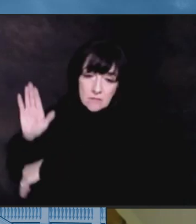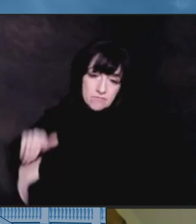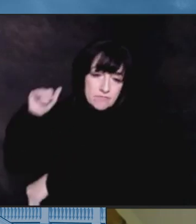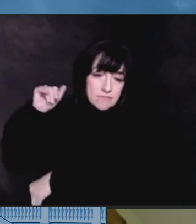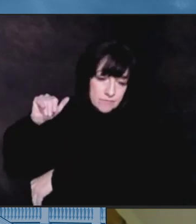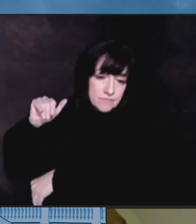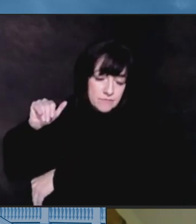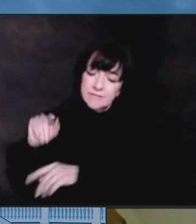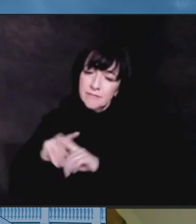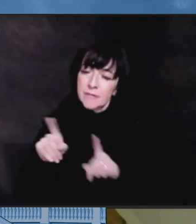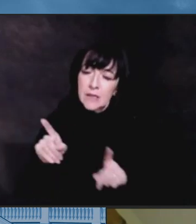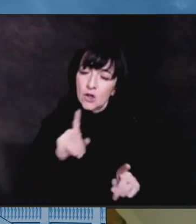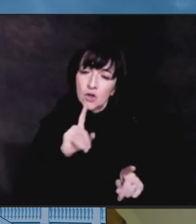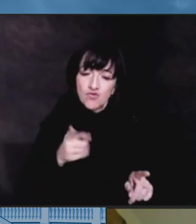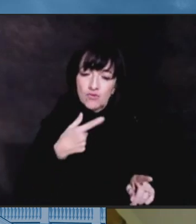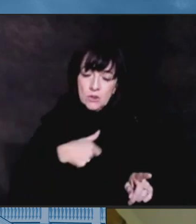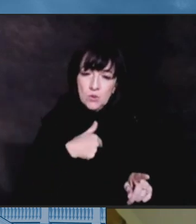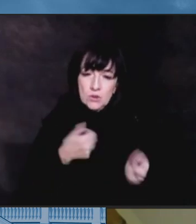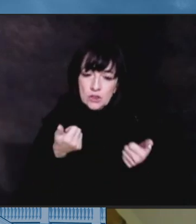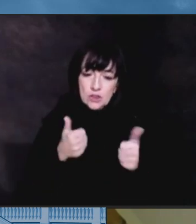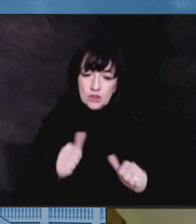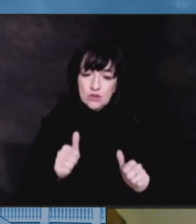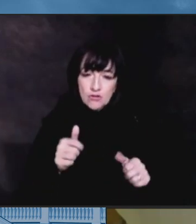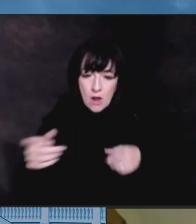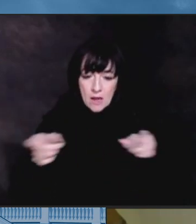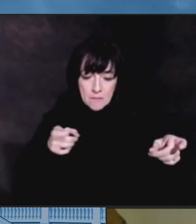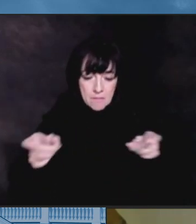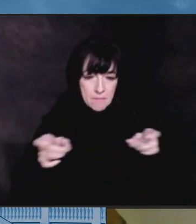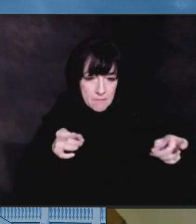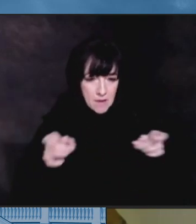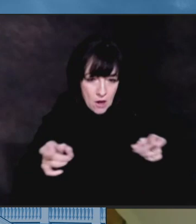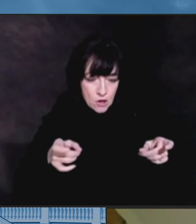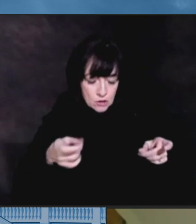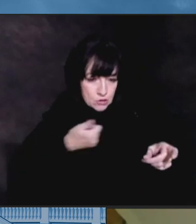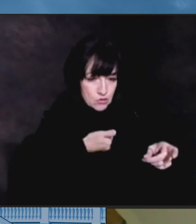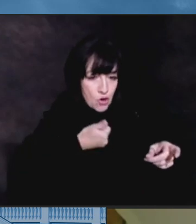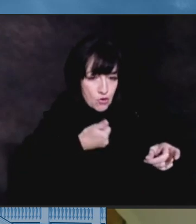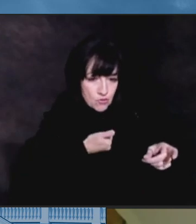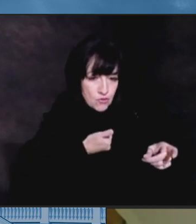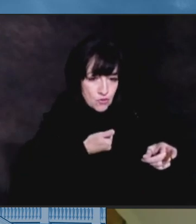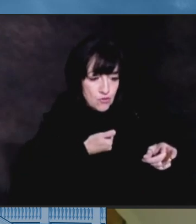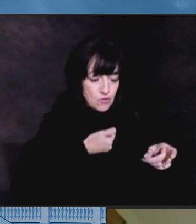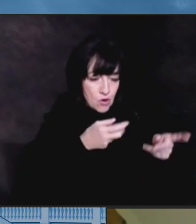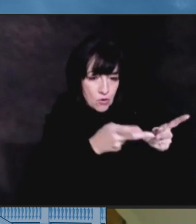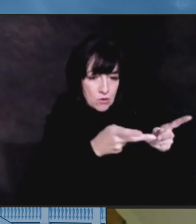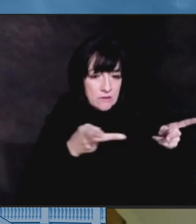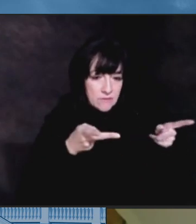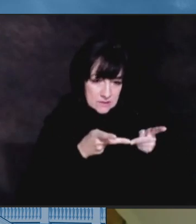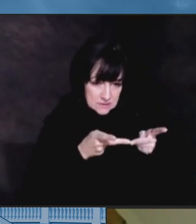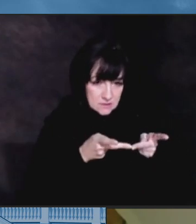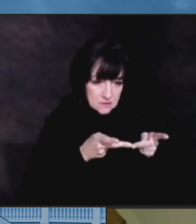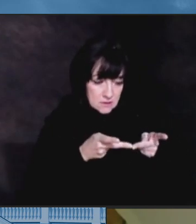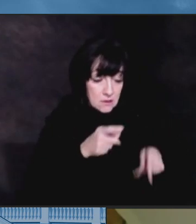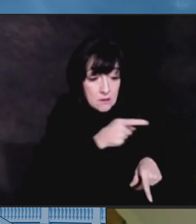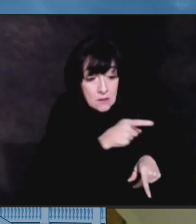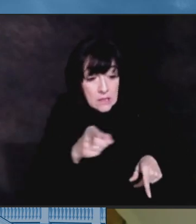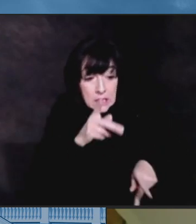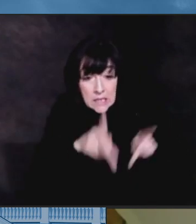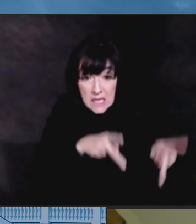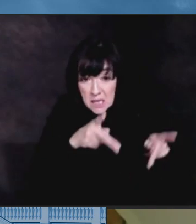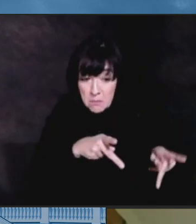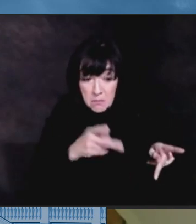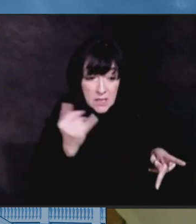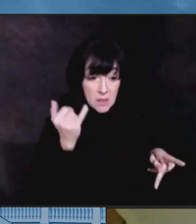own facilities by enabling them to release patients that no longer need to be in the hospital,